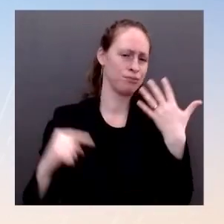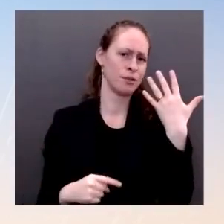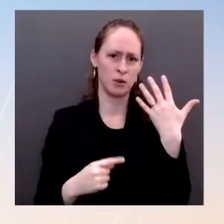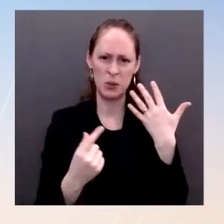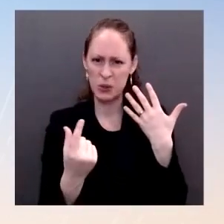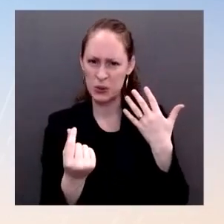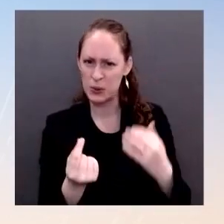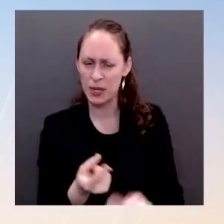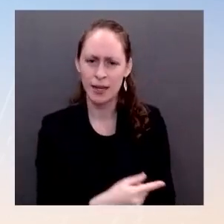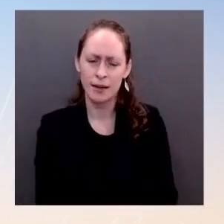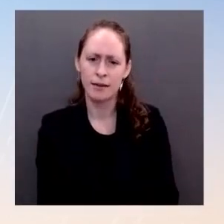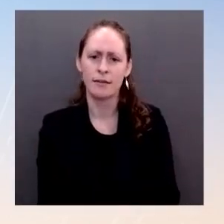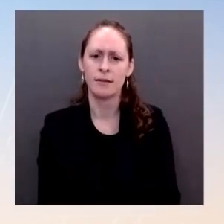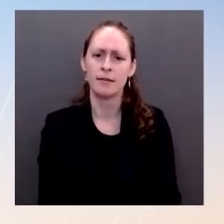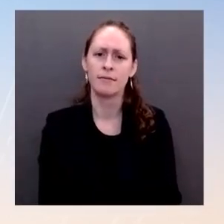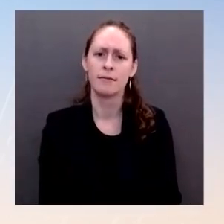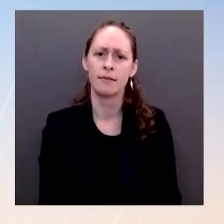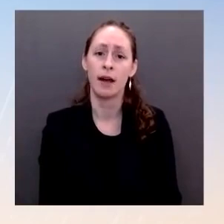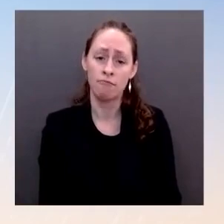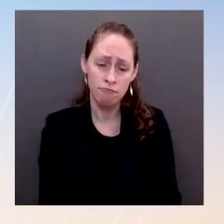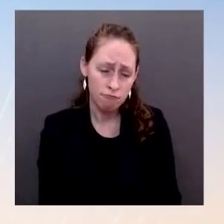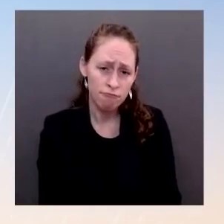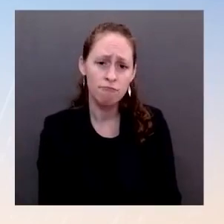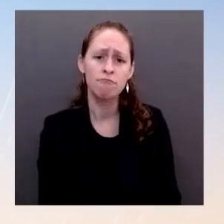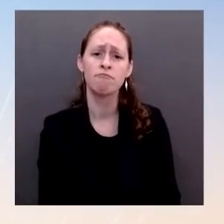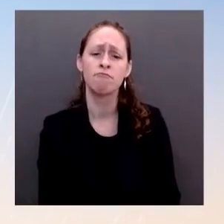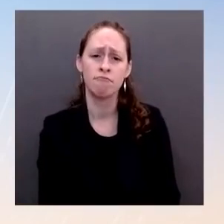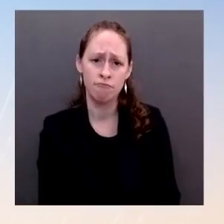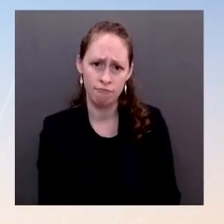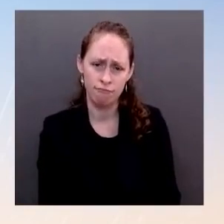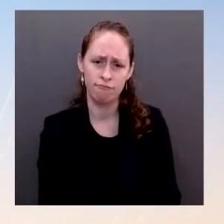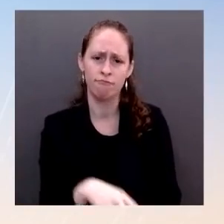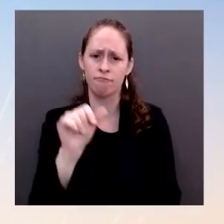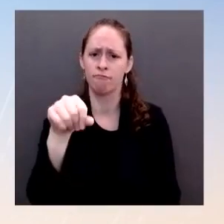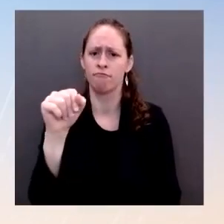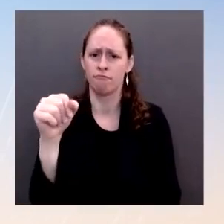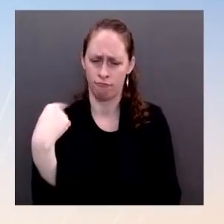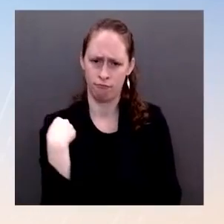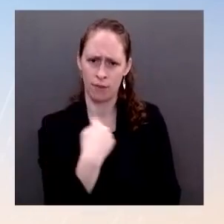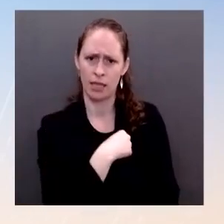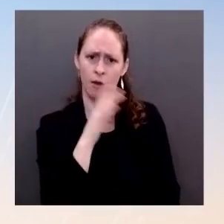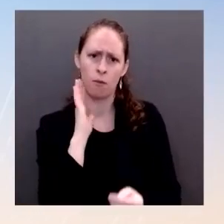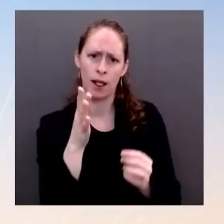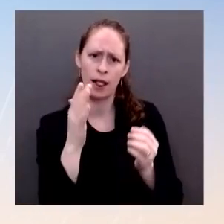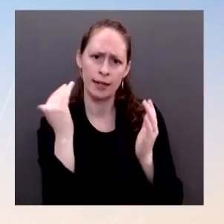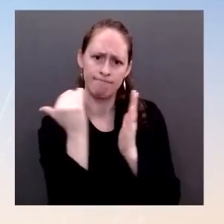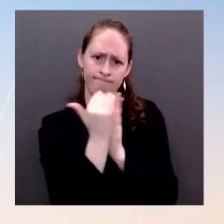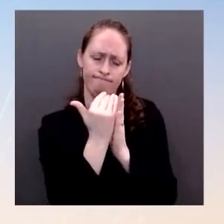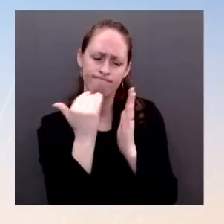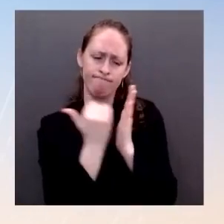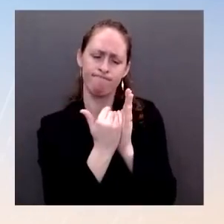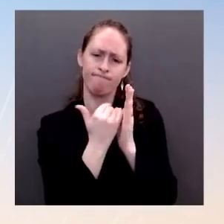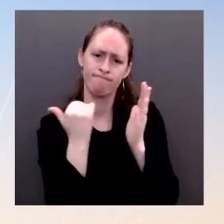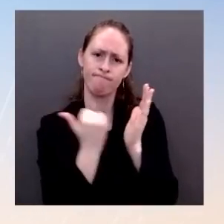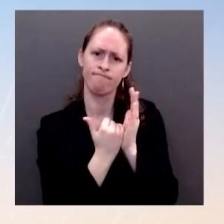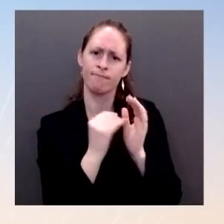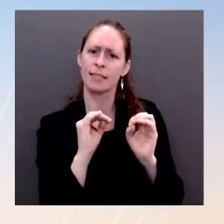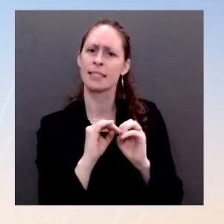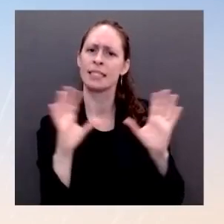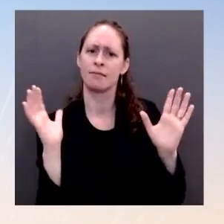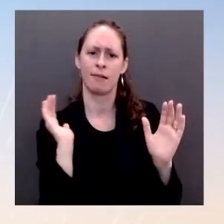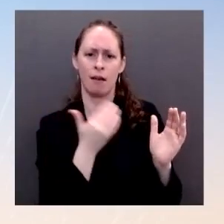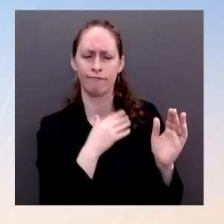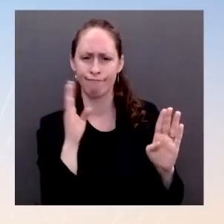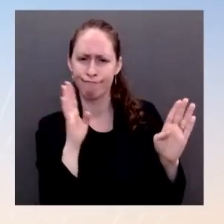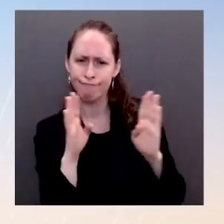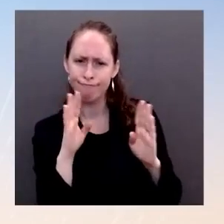we and other allies and partners have about Russia's actions, as well as ideas for how we might actually strengthen each other's sense of security